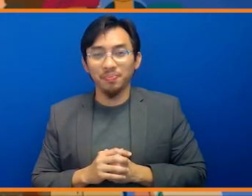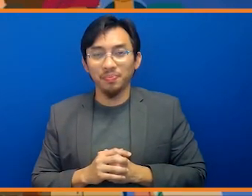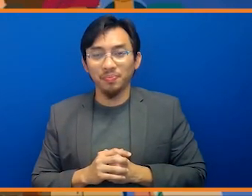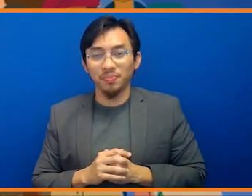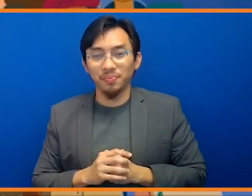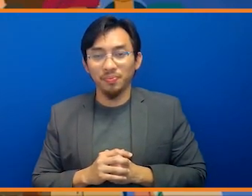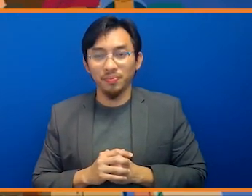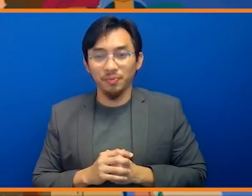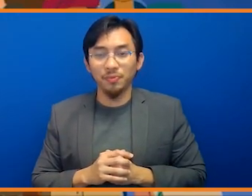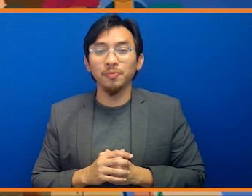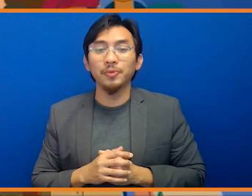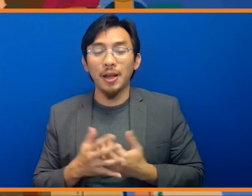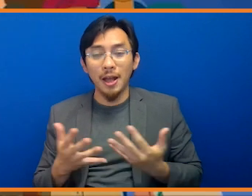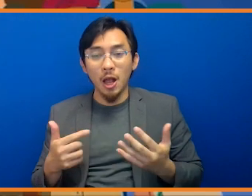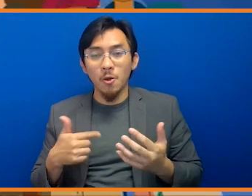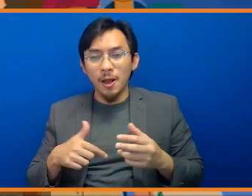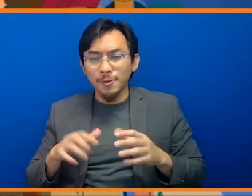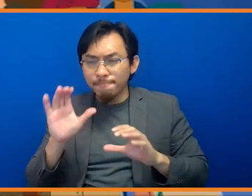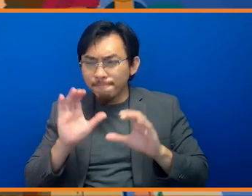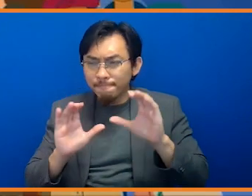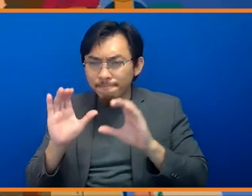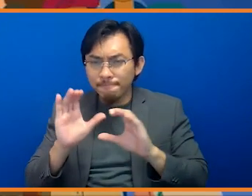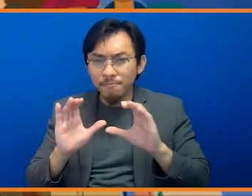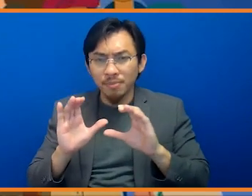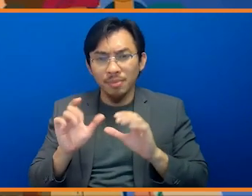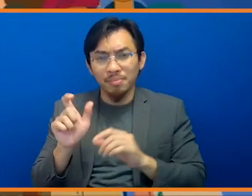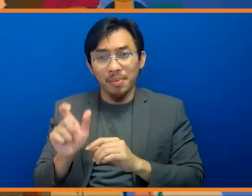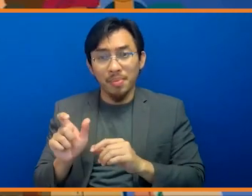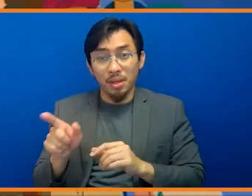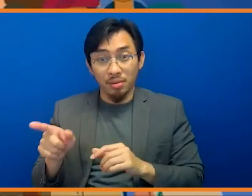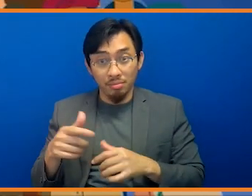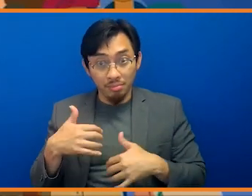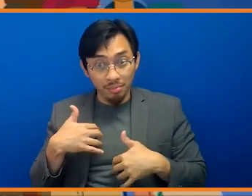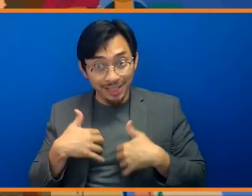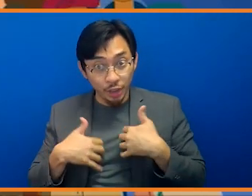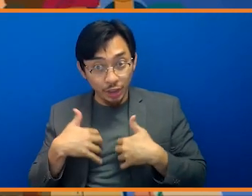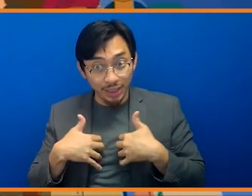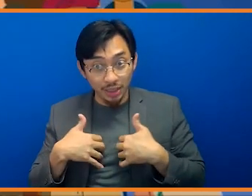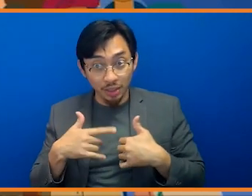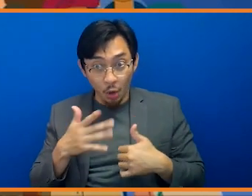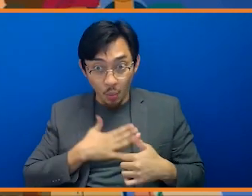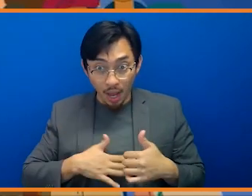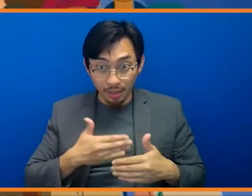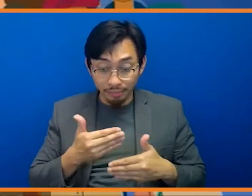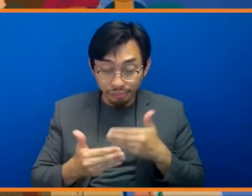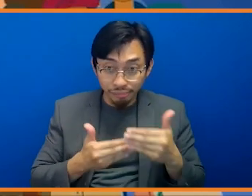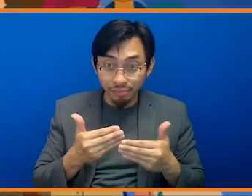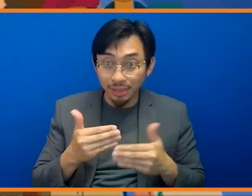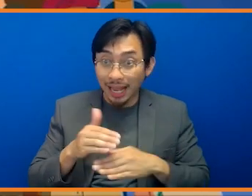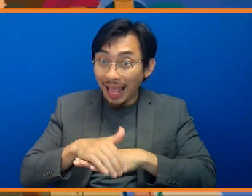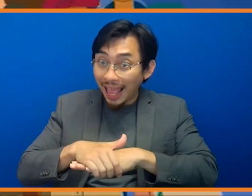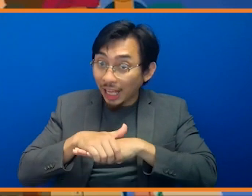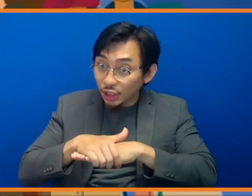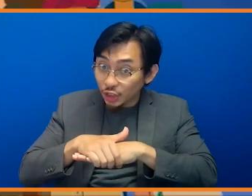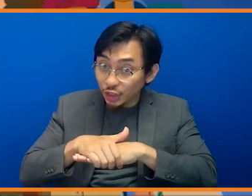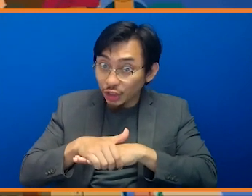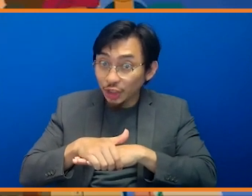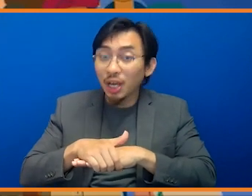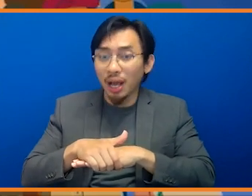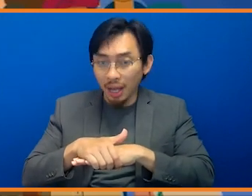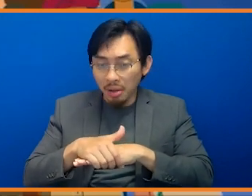We are looking for the people who are interested in English, interested in developing English